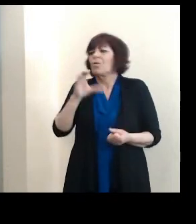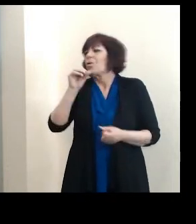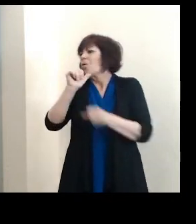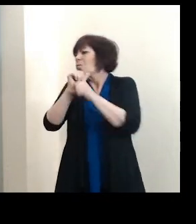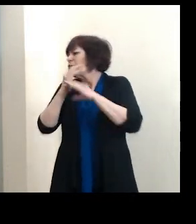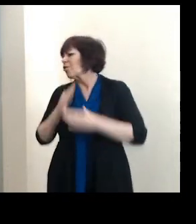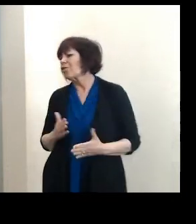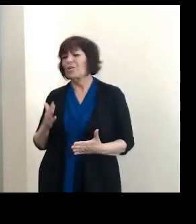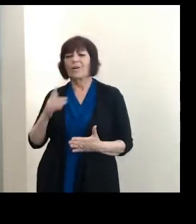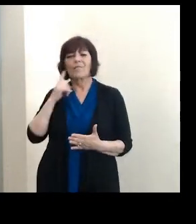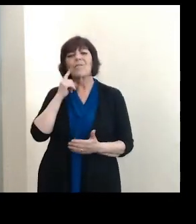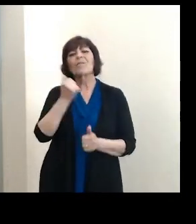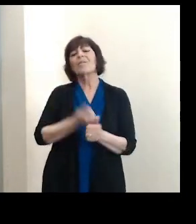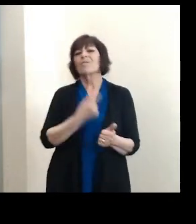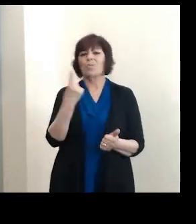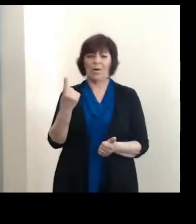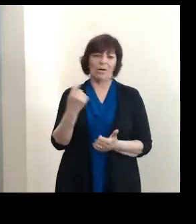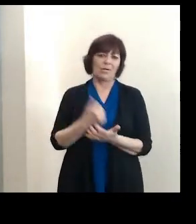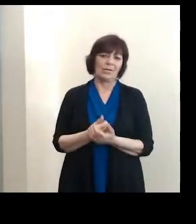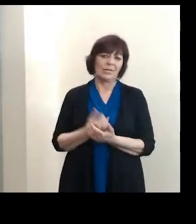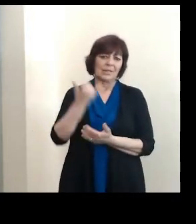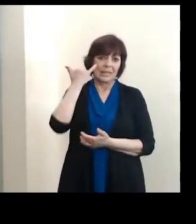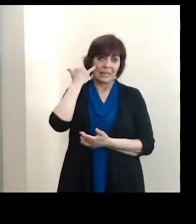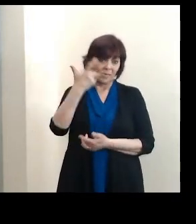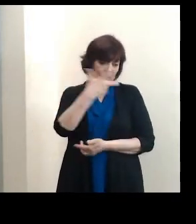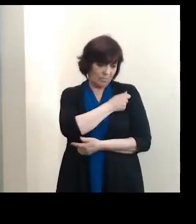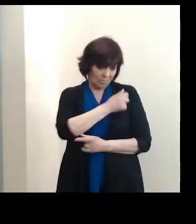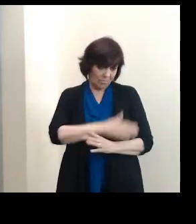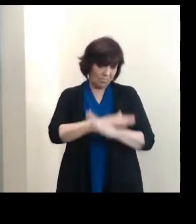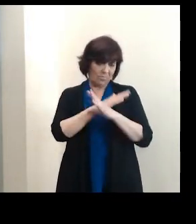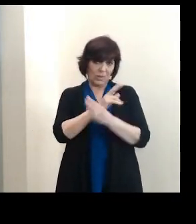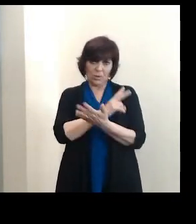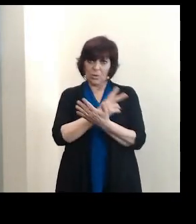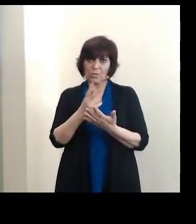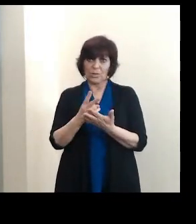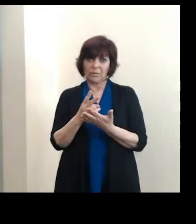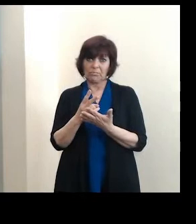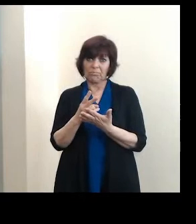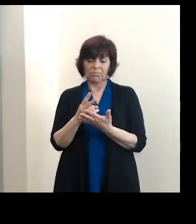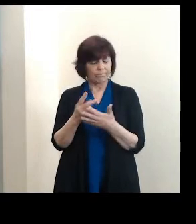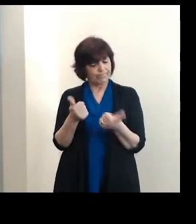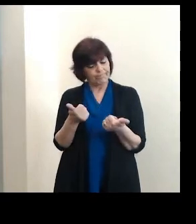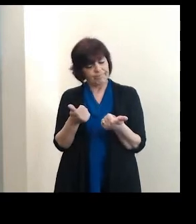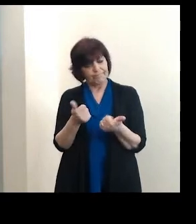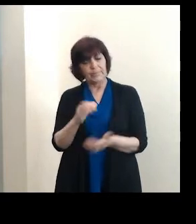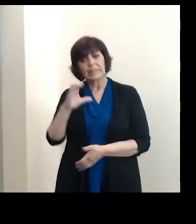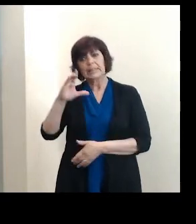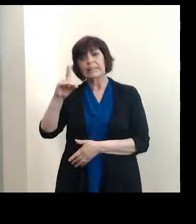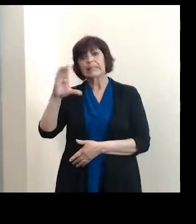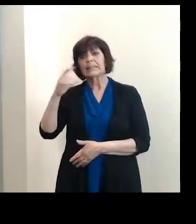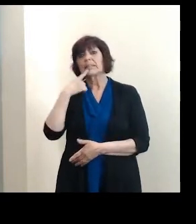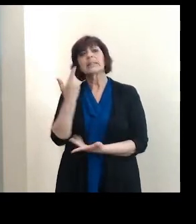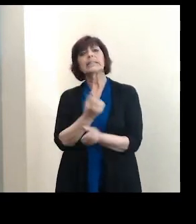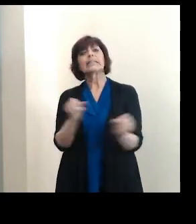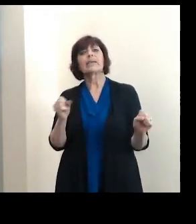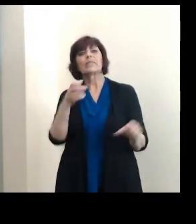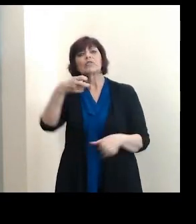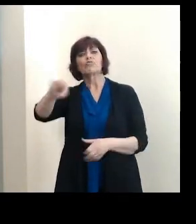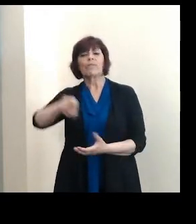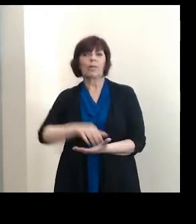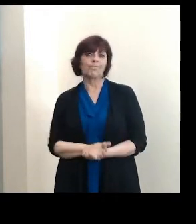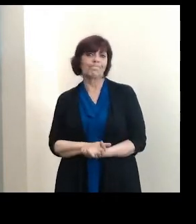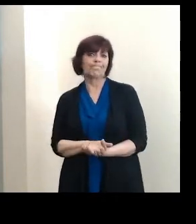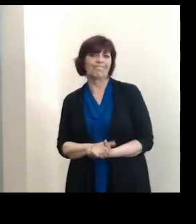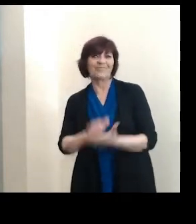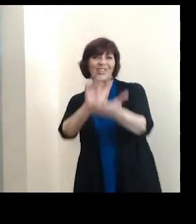coworkers' health. And if you have been vaccinated and it's been 2 weeks since your vaccination, CDC has determined it's safe to travel.